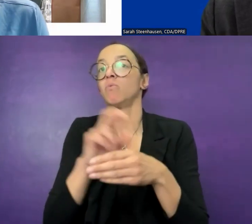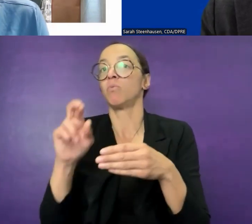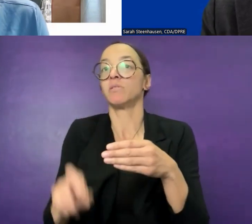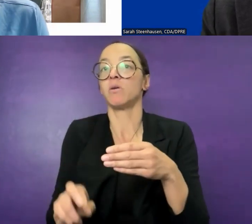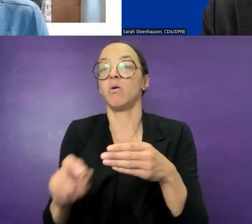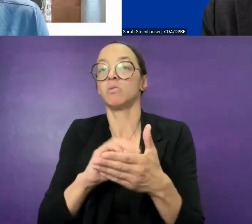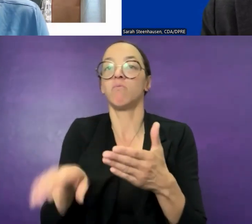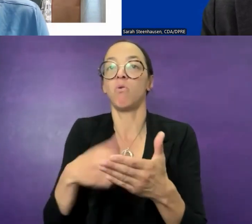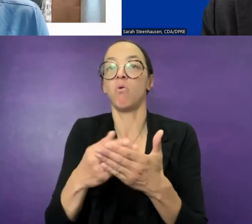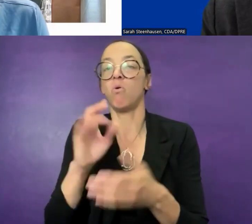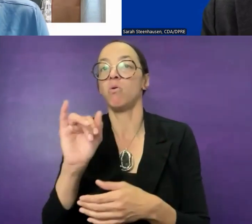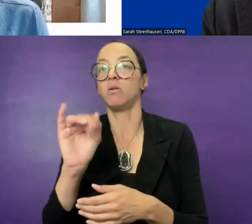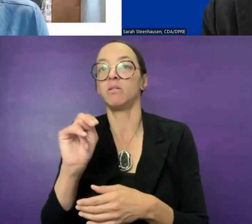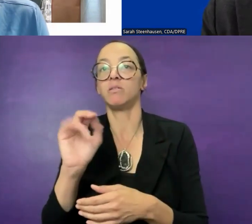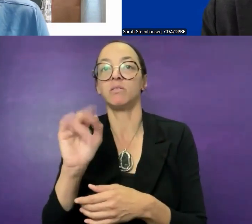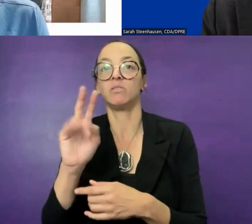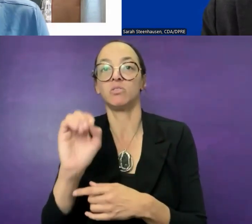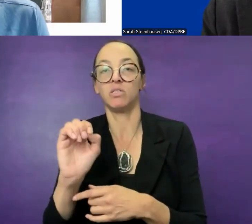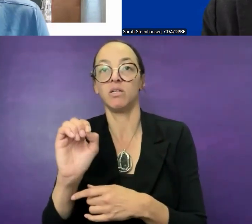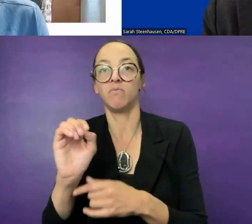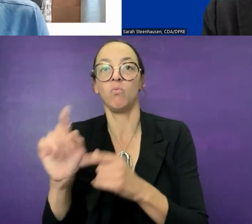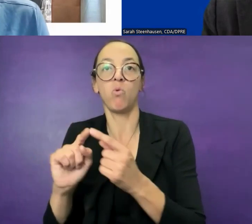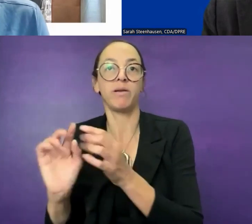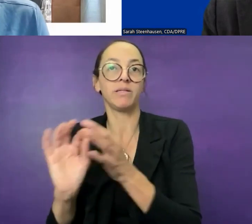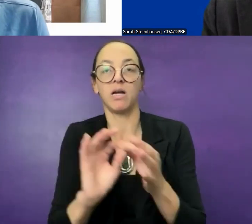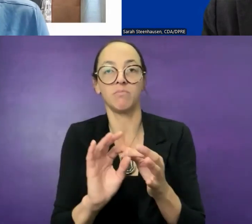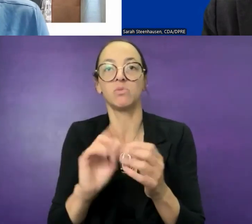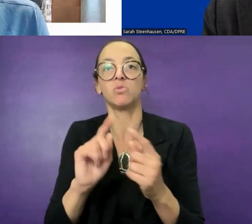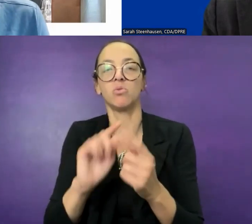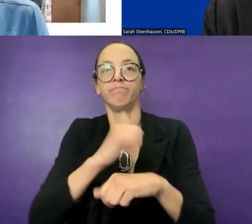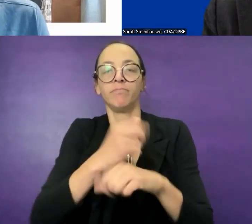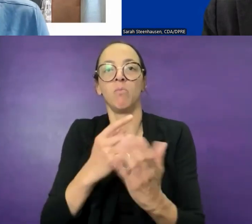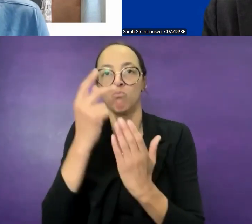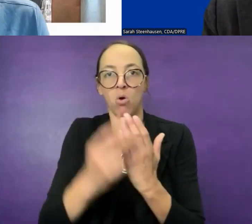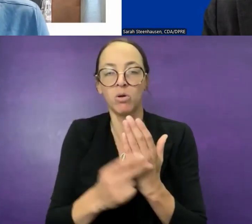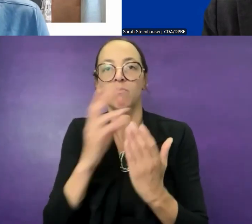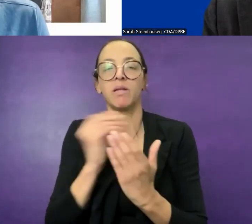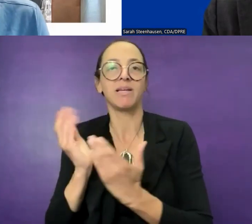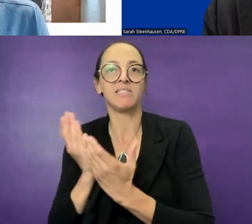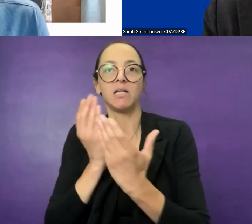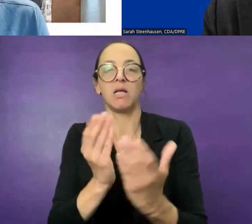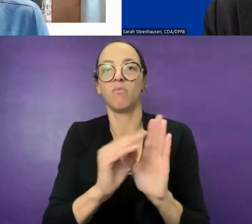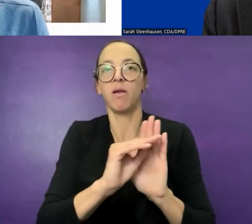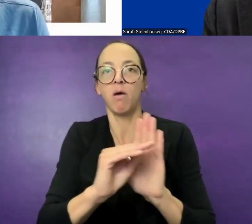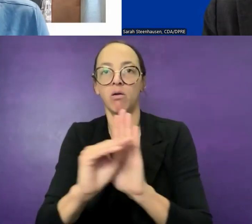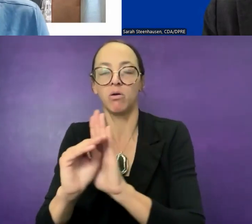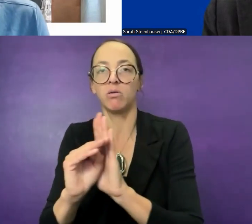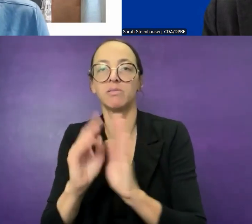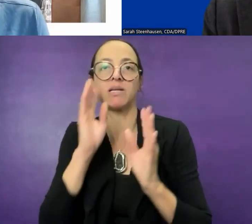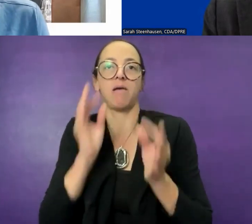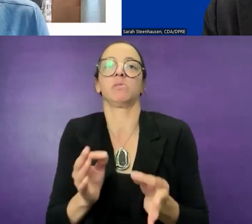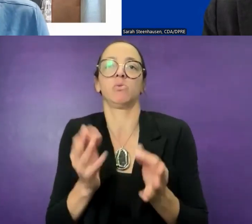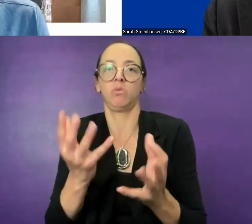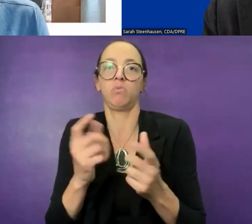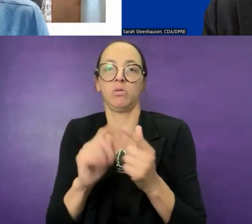comes to programming and any new delivery models, we absolutely would want to coordinate with the network and